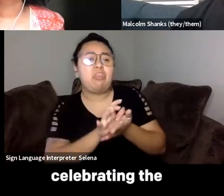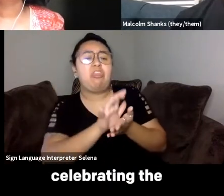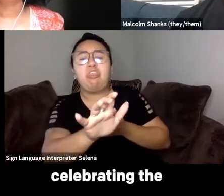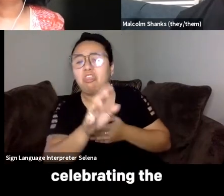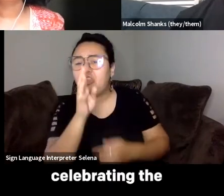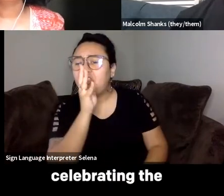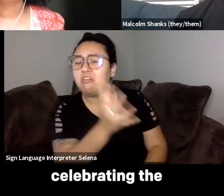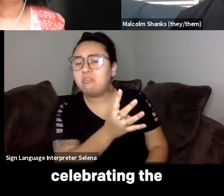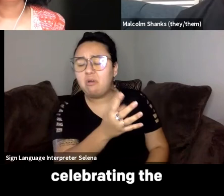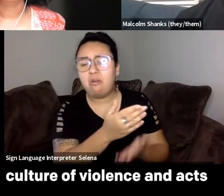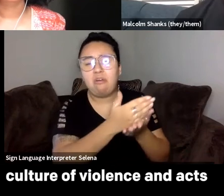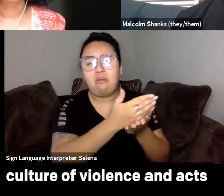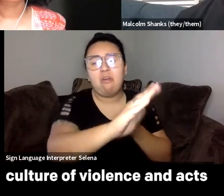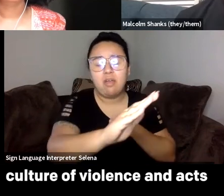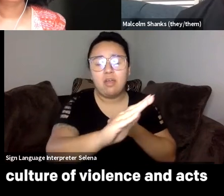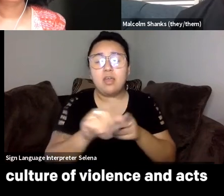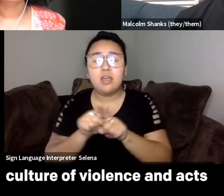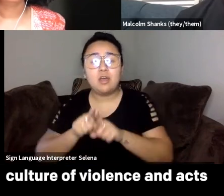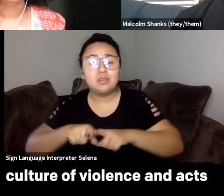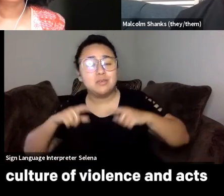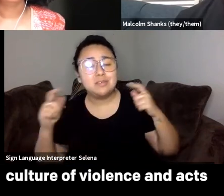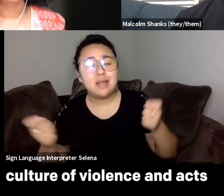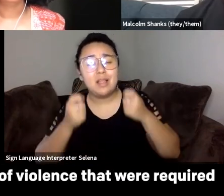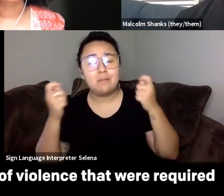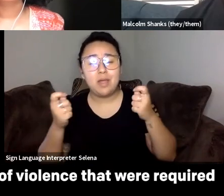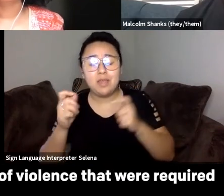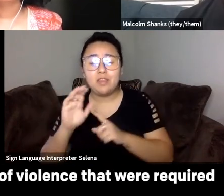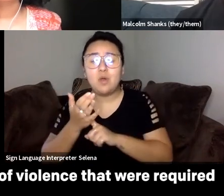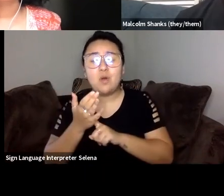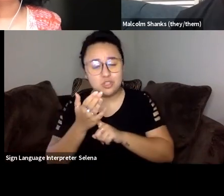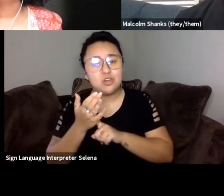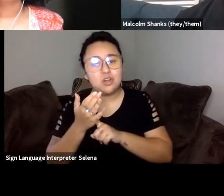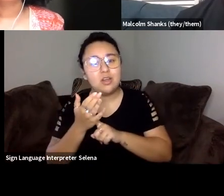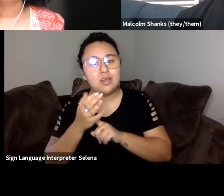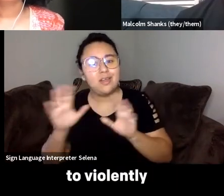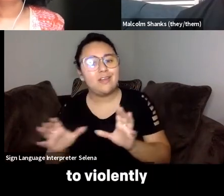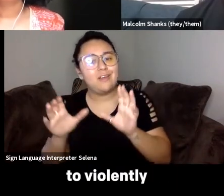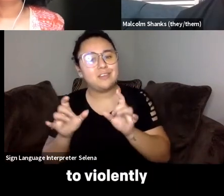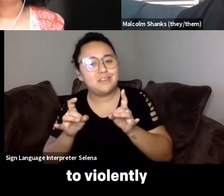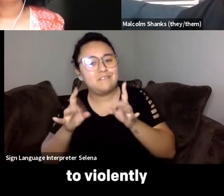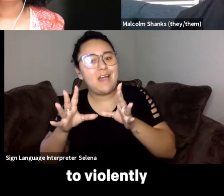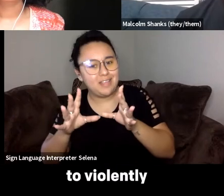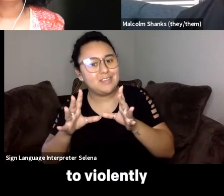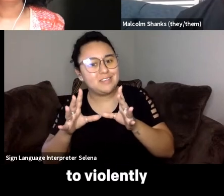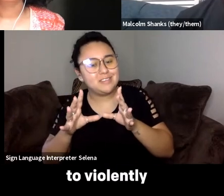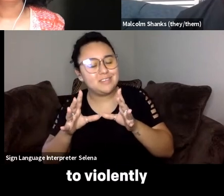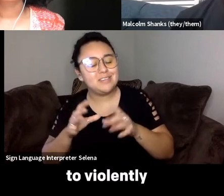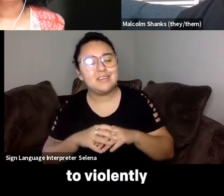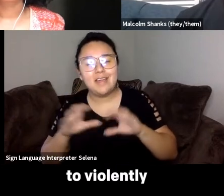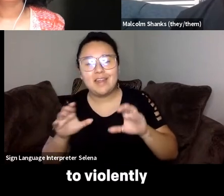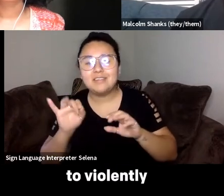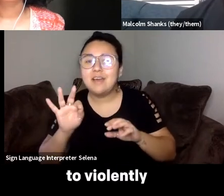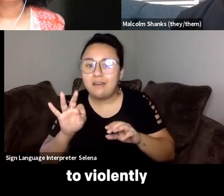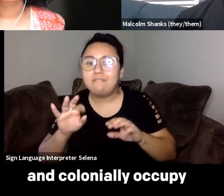point of celebrating the culture of violence and acts of violence that were required to